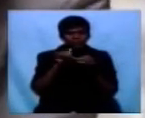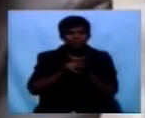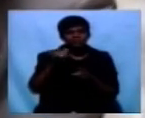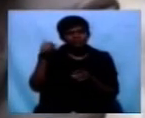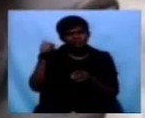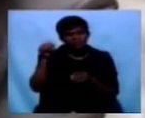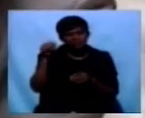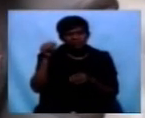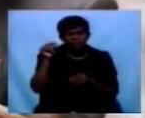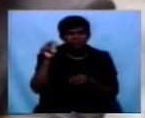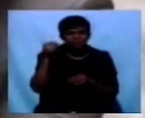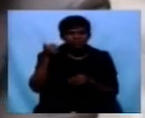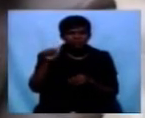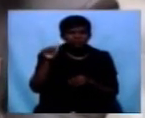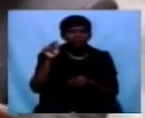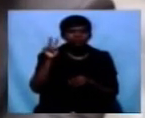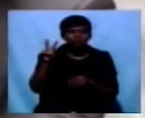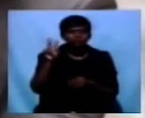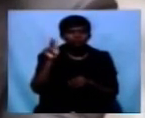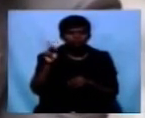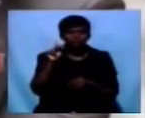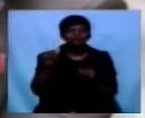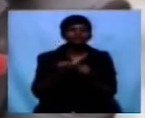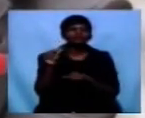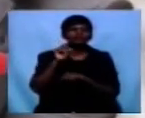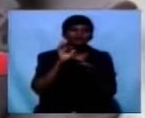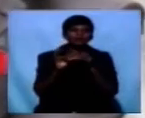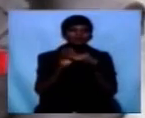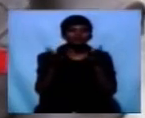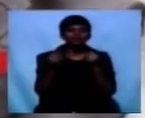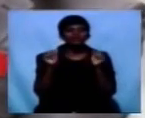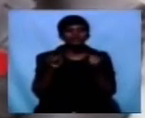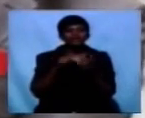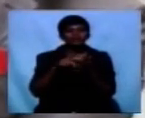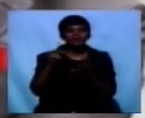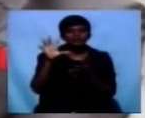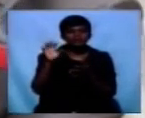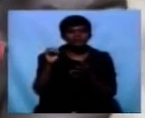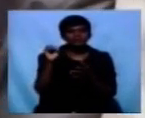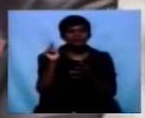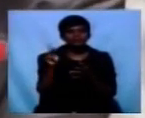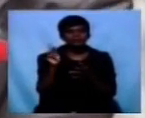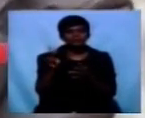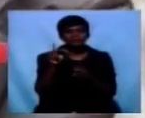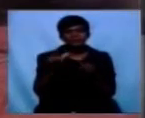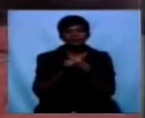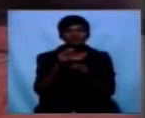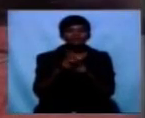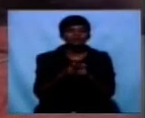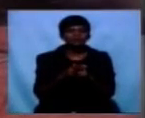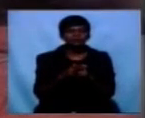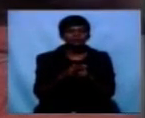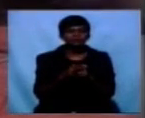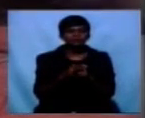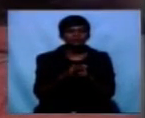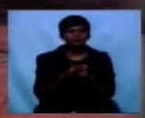kwacha per day. 10 kilometers, 2 kwacha per day. If they want, they can pay 50 kwacha per month. So